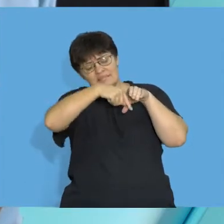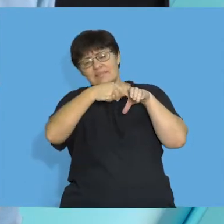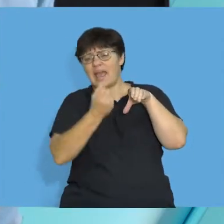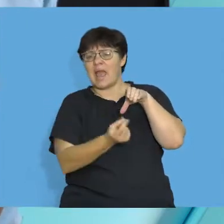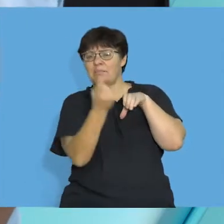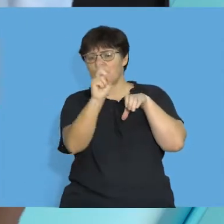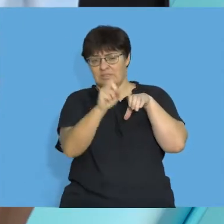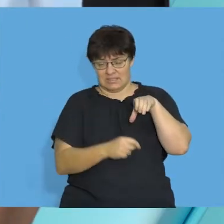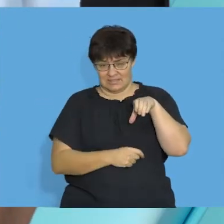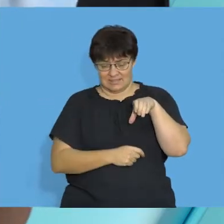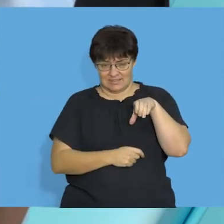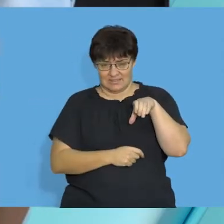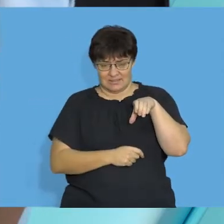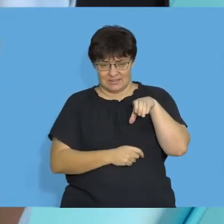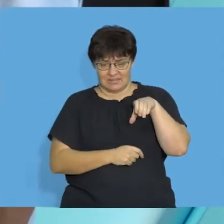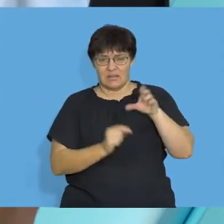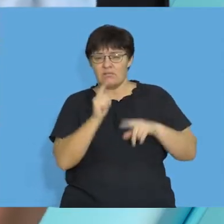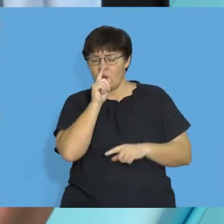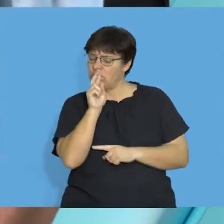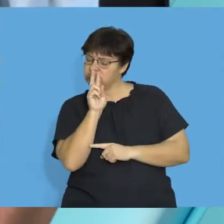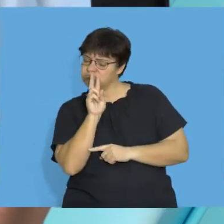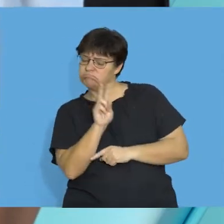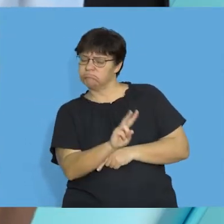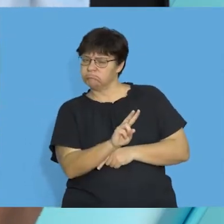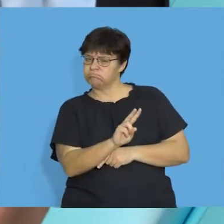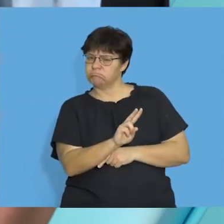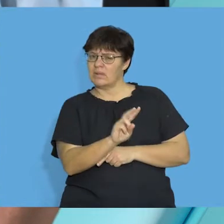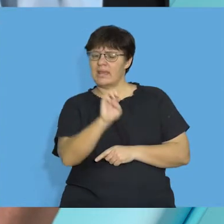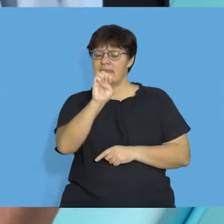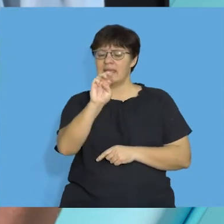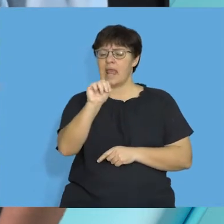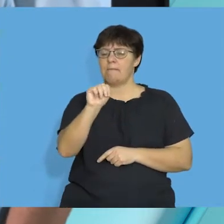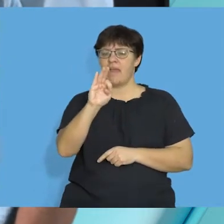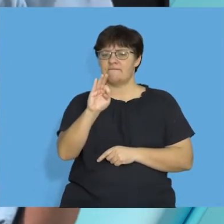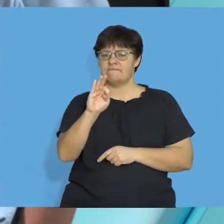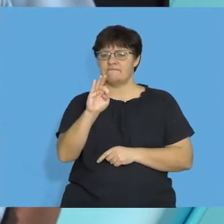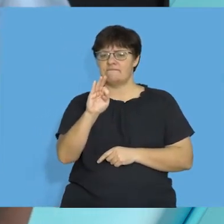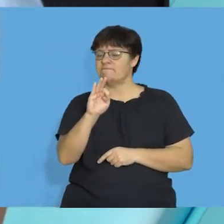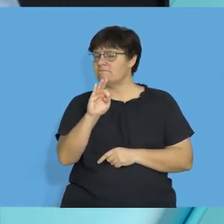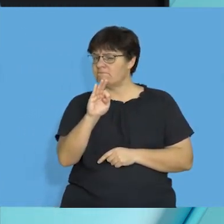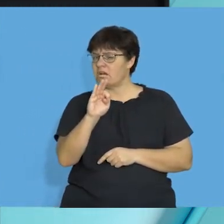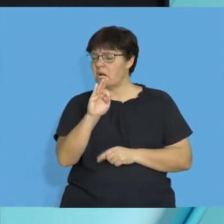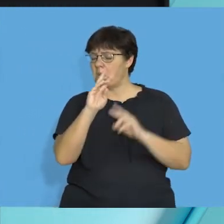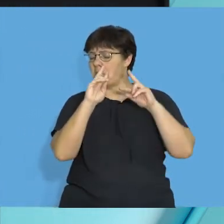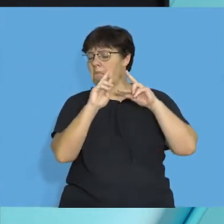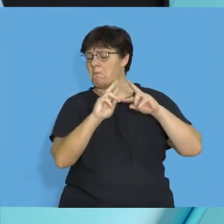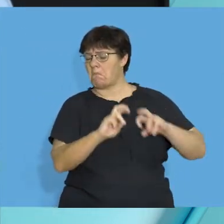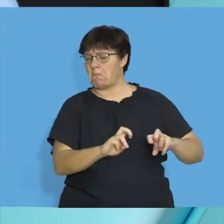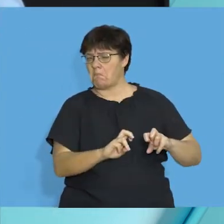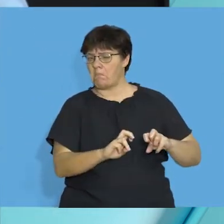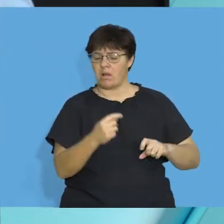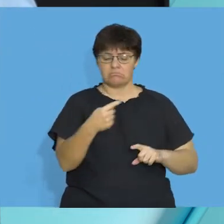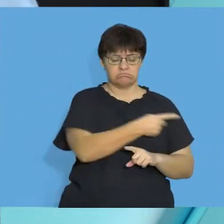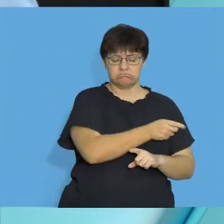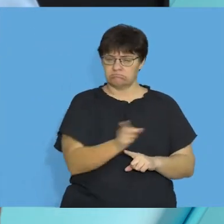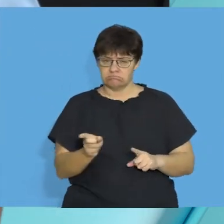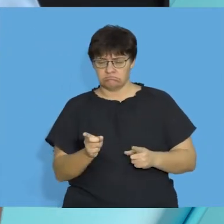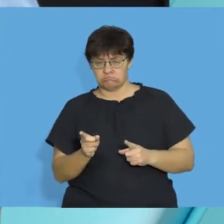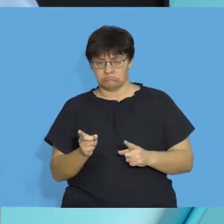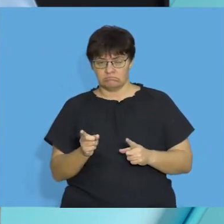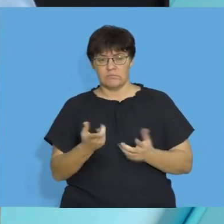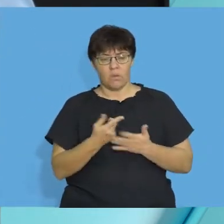saying, let's investigate the direction of the EMF. Let's investigate the direction of the current,